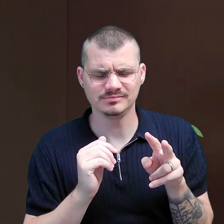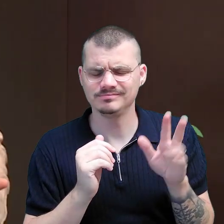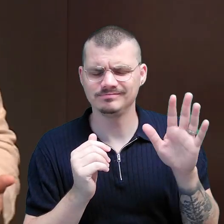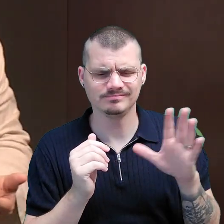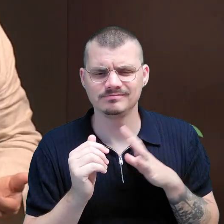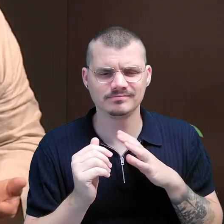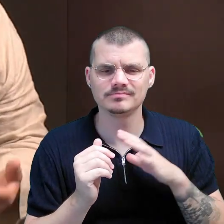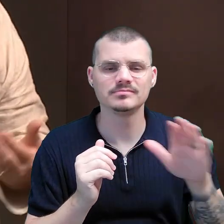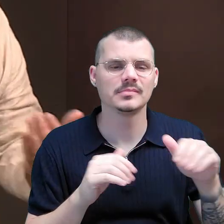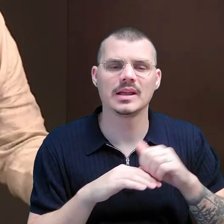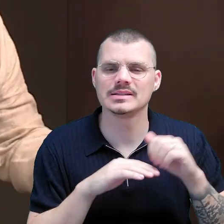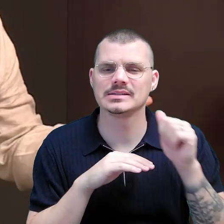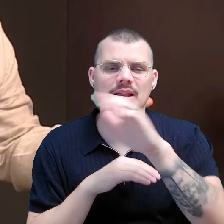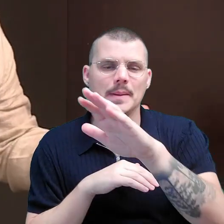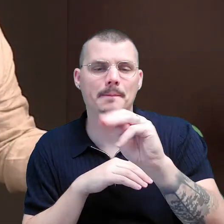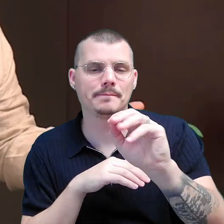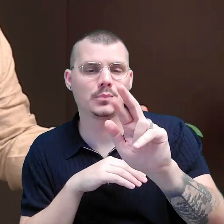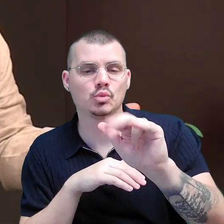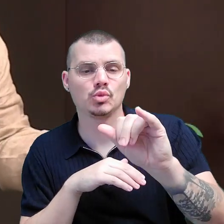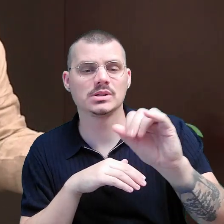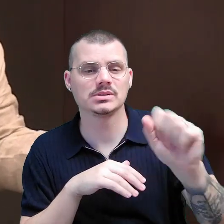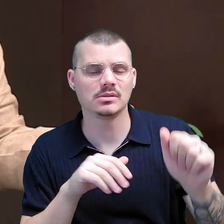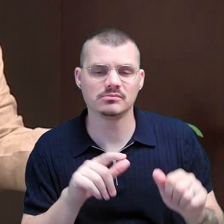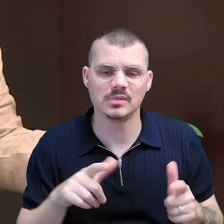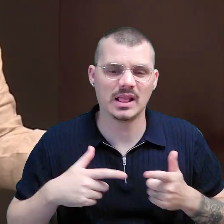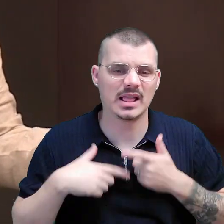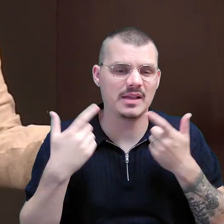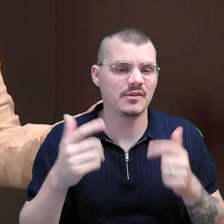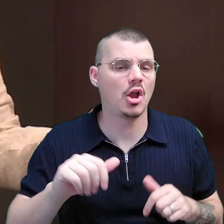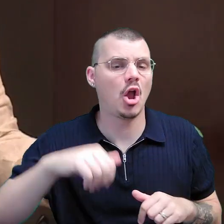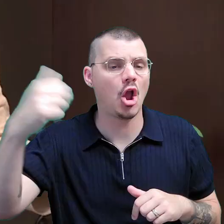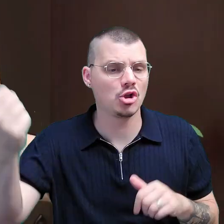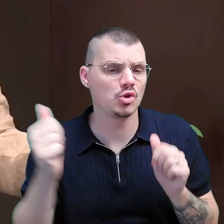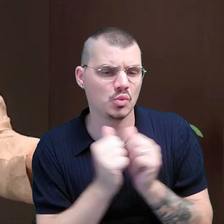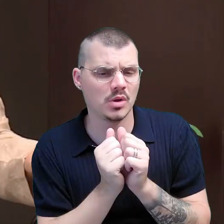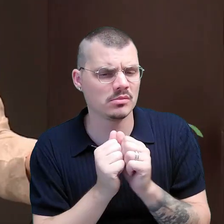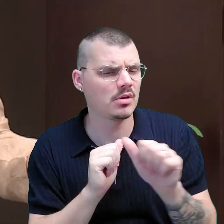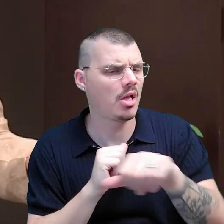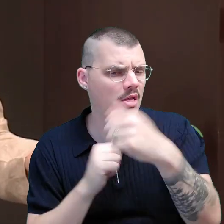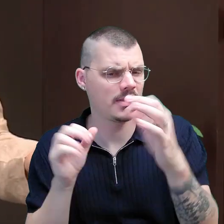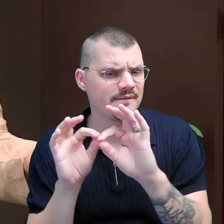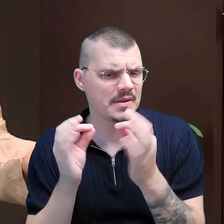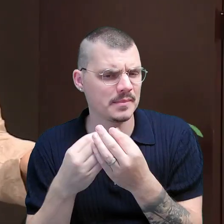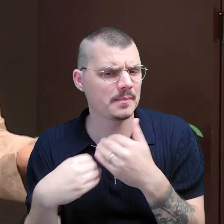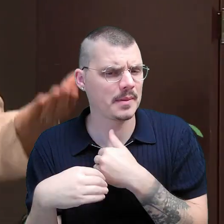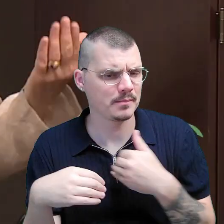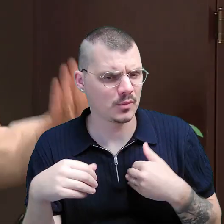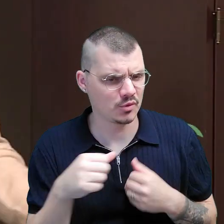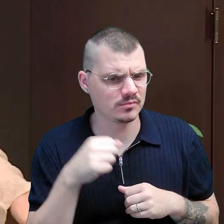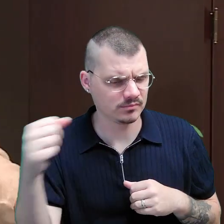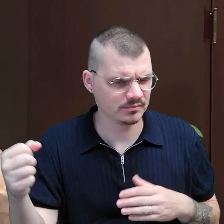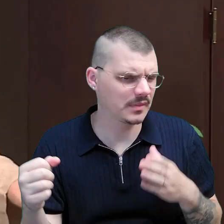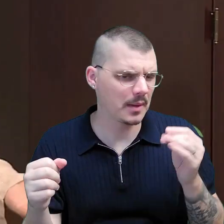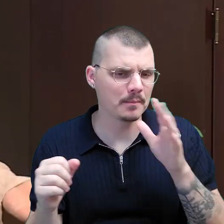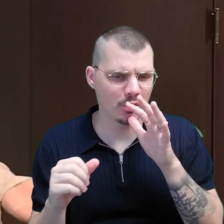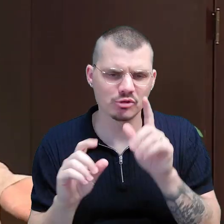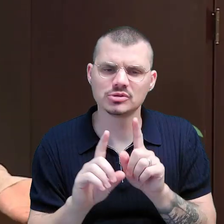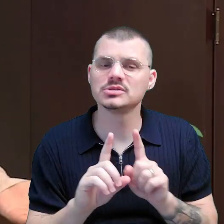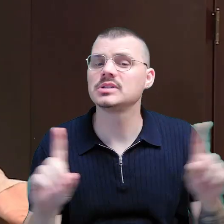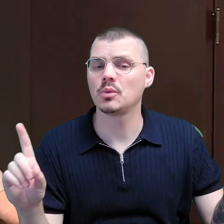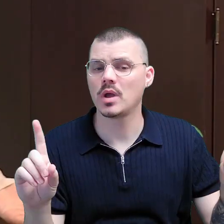sent Marissa to live someplace else for a while with trusted family and stayed away from